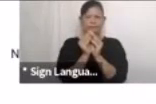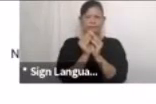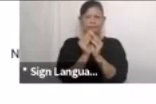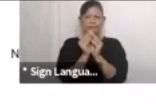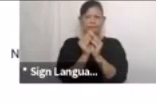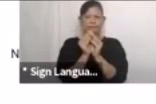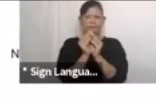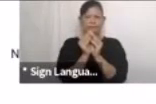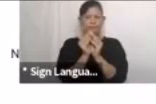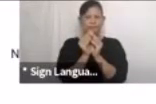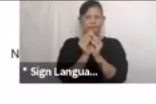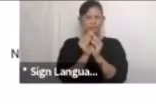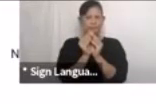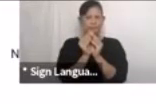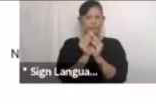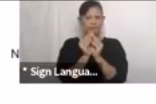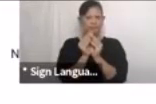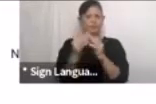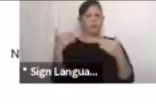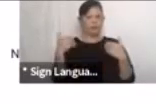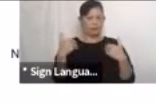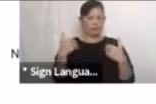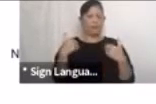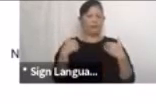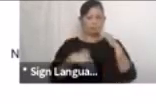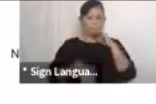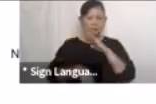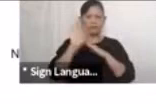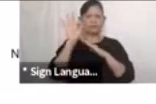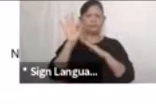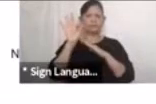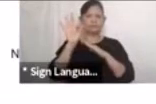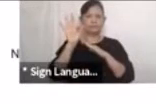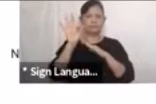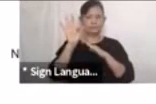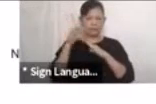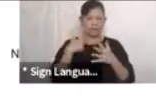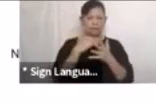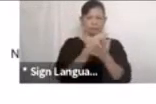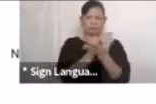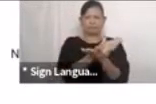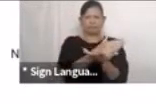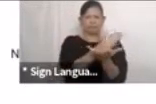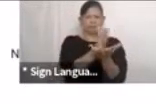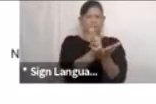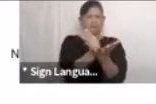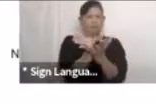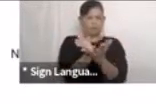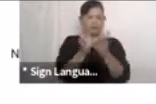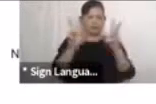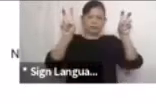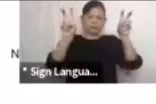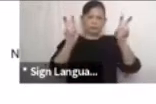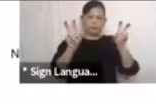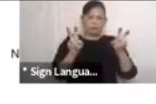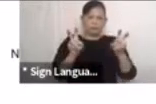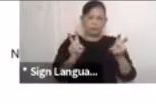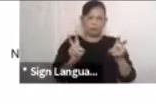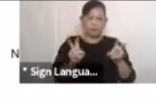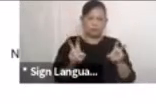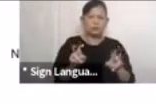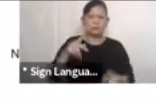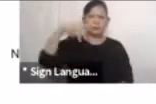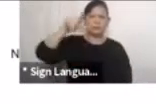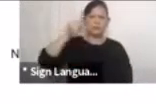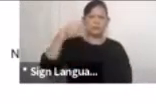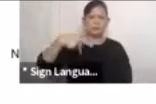you know, we got to know that there are a wide range of issues faced by people with hearing disabilities.